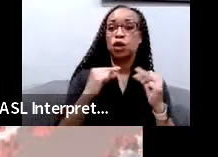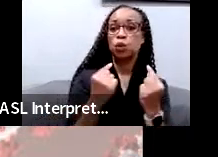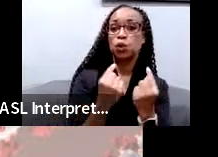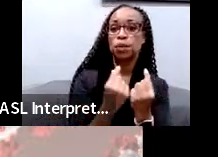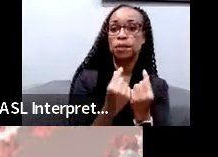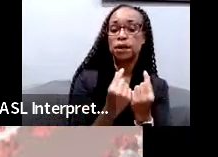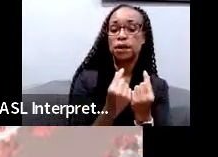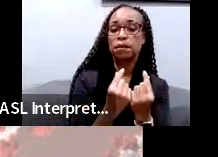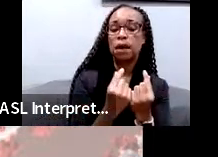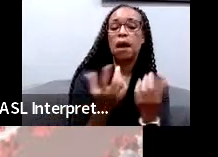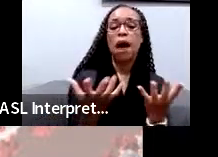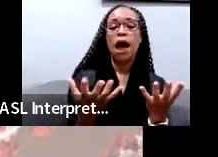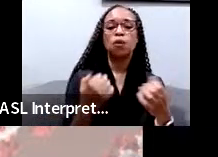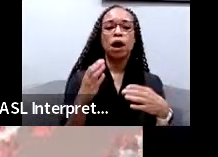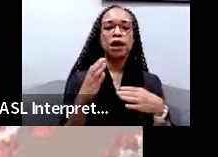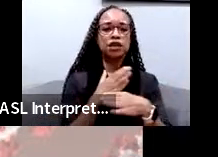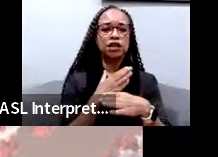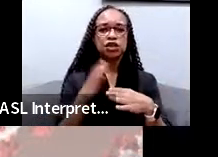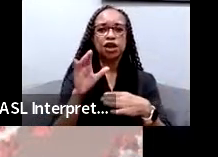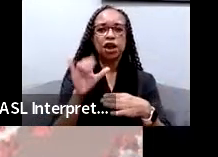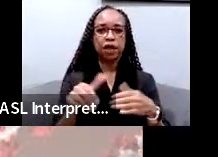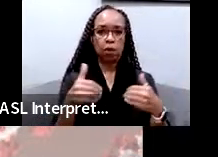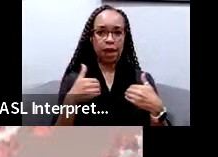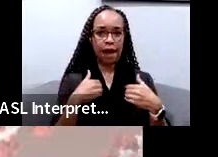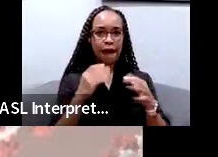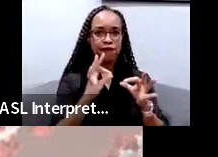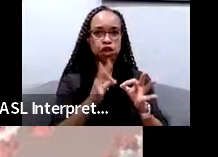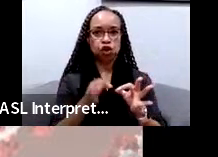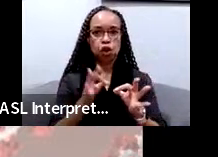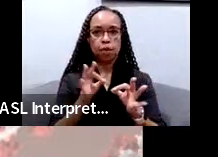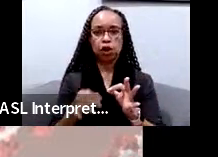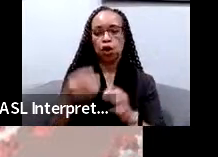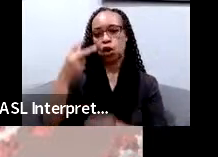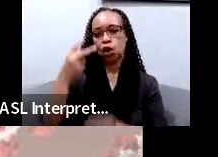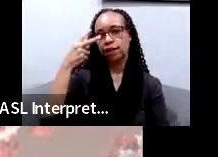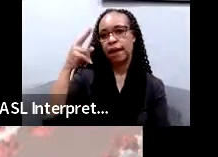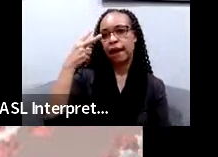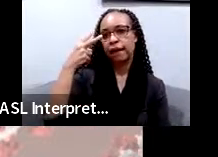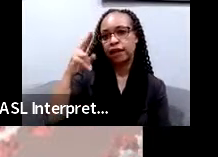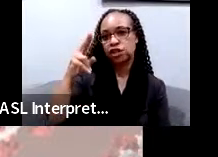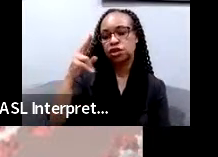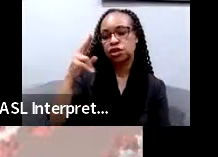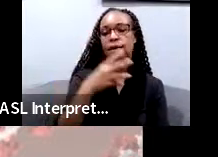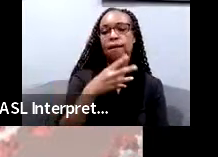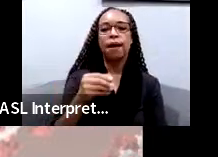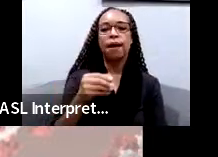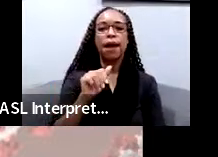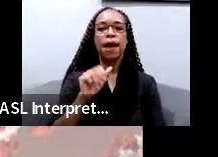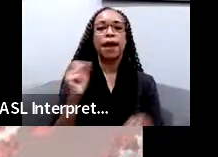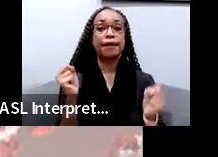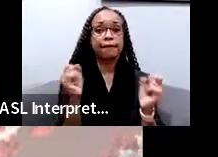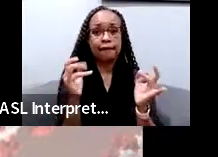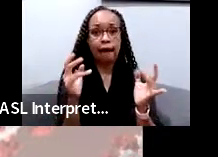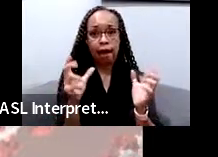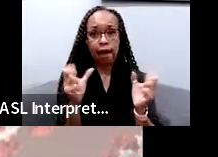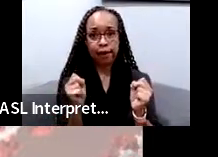to share that we have interpretation in Spanish and ASL